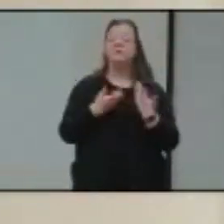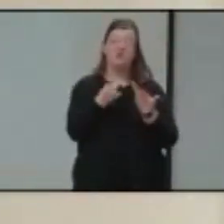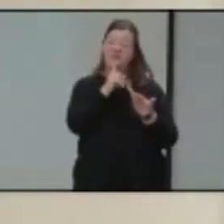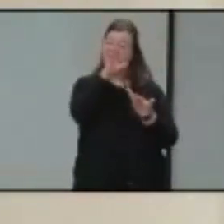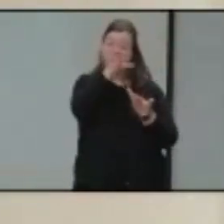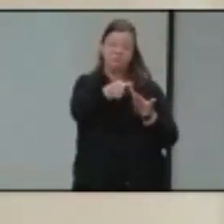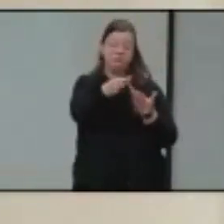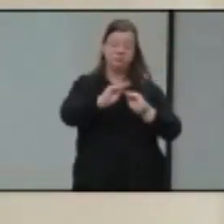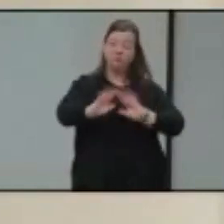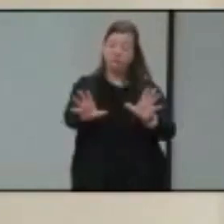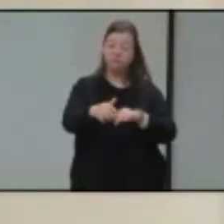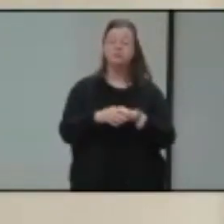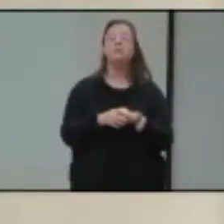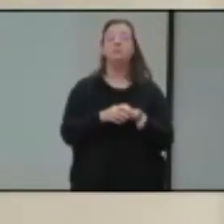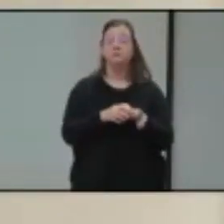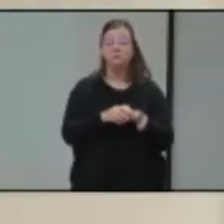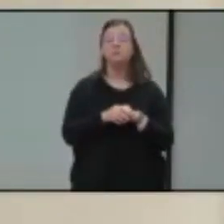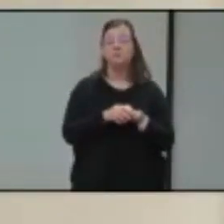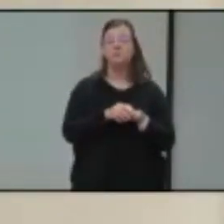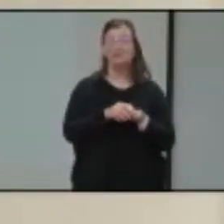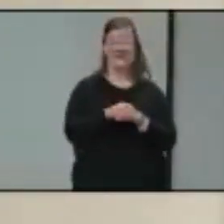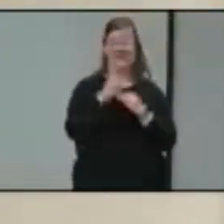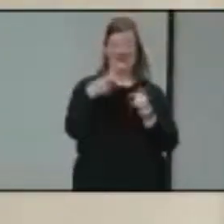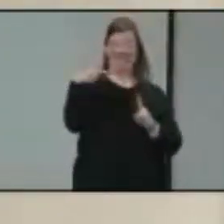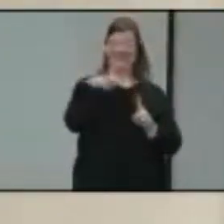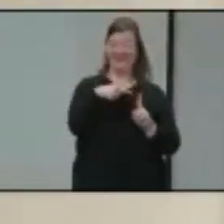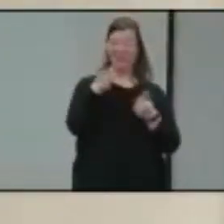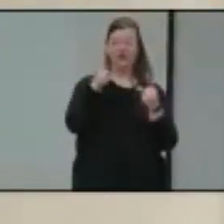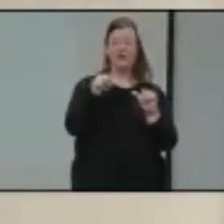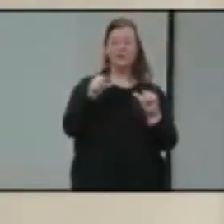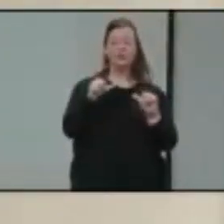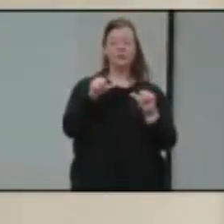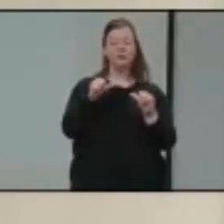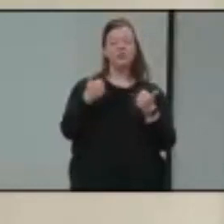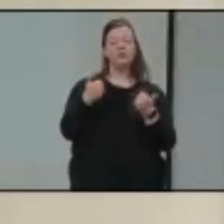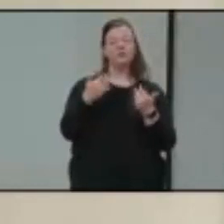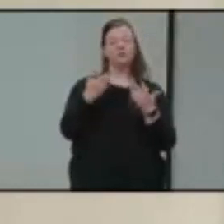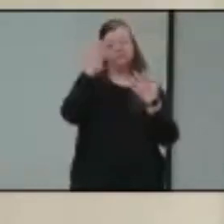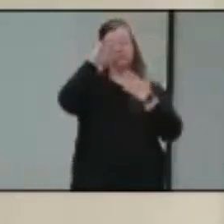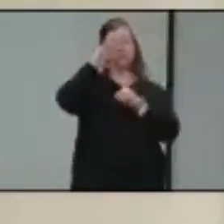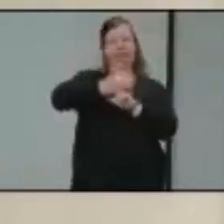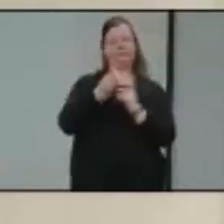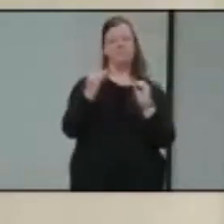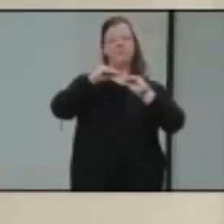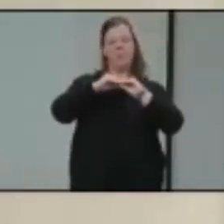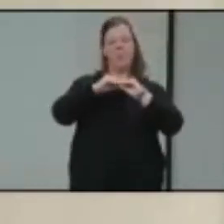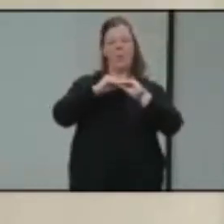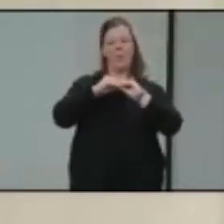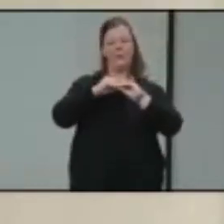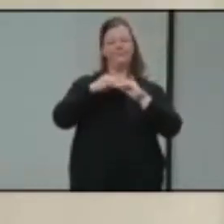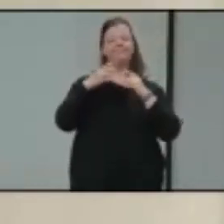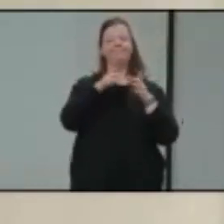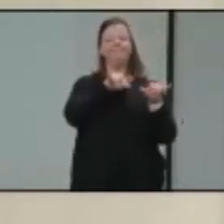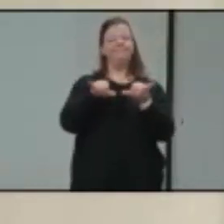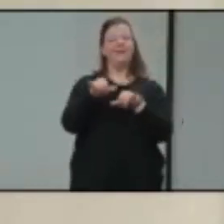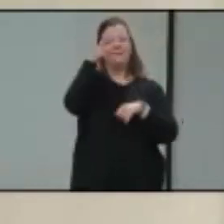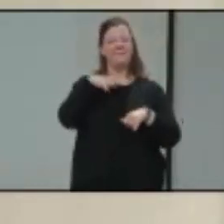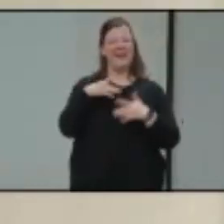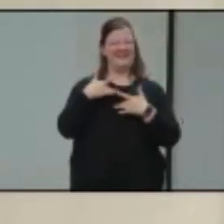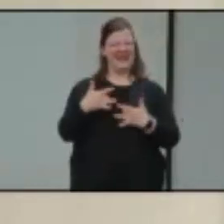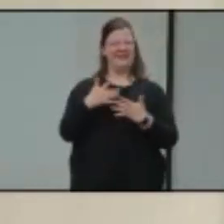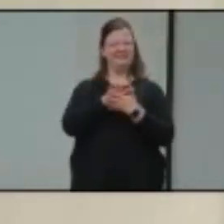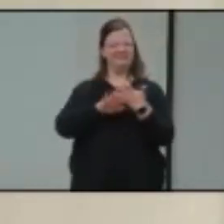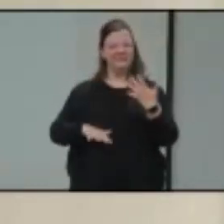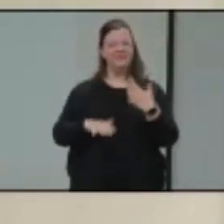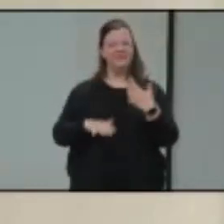bluntly, because of that, now E tries to dress more manly because he doesn't want to be attacked while walking down the street